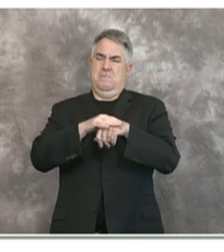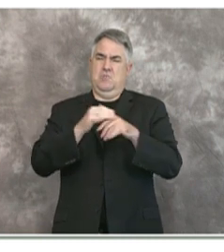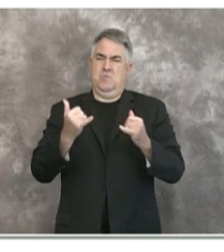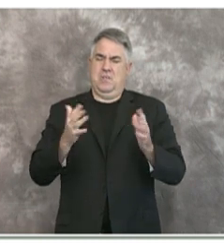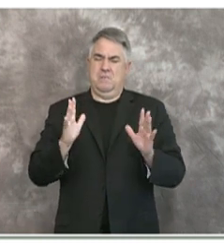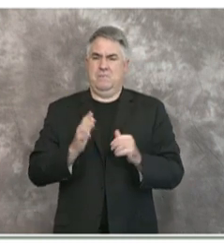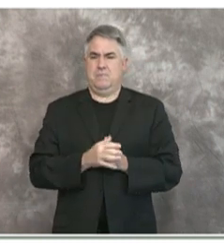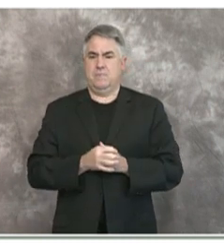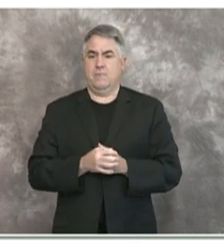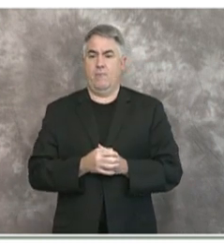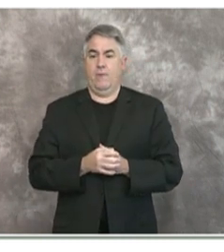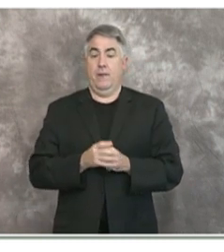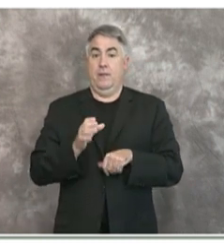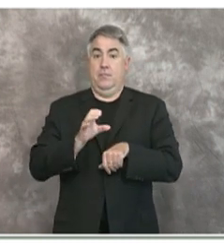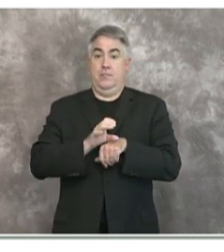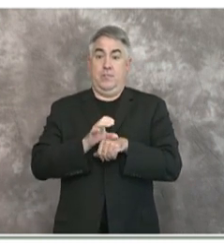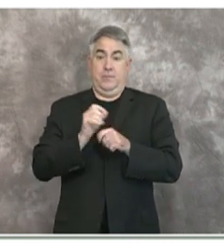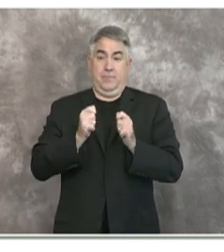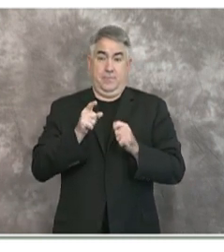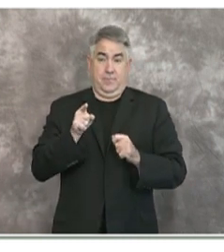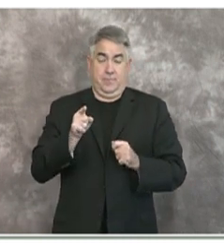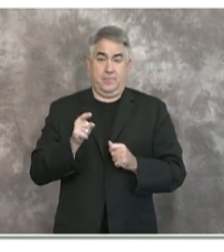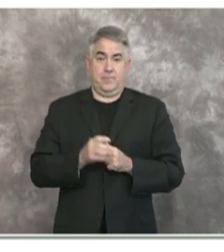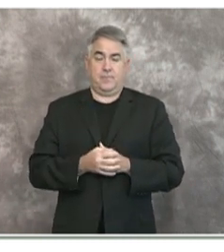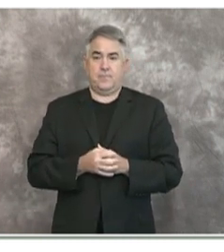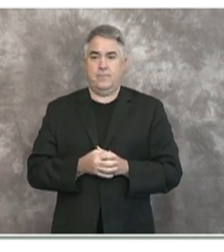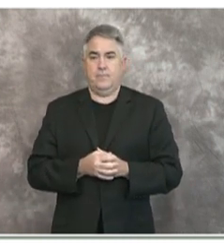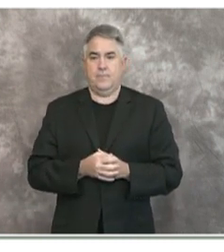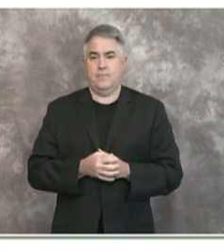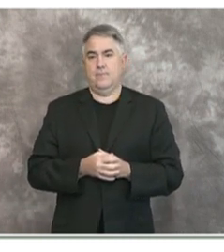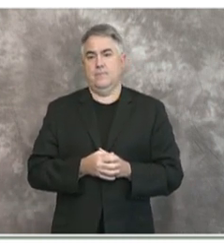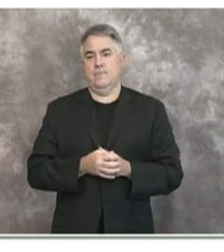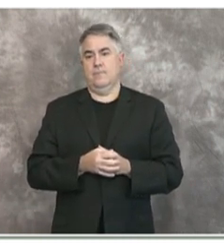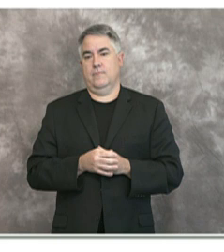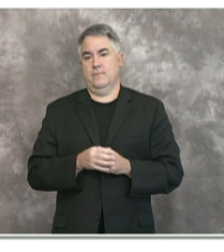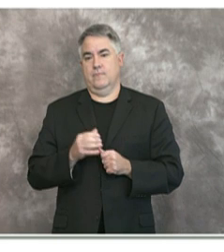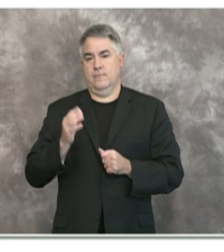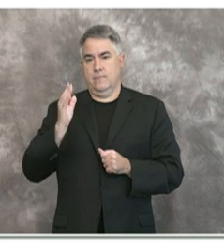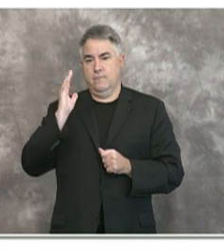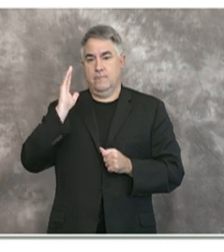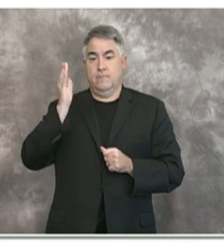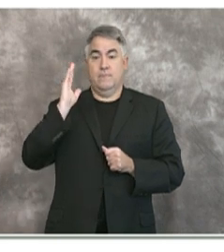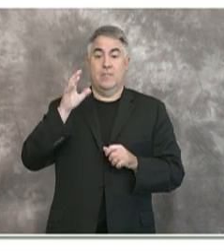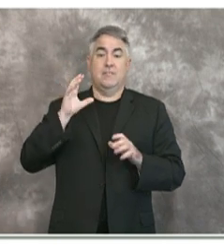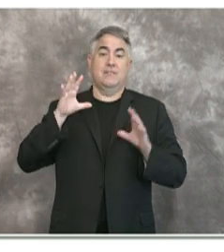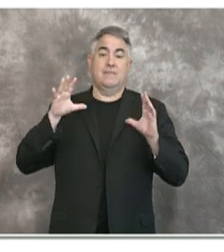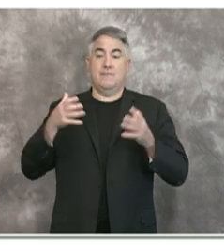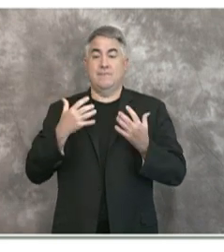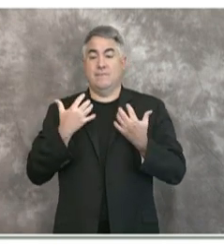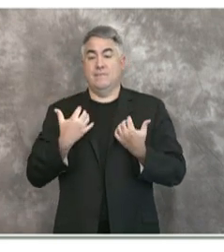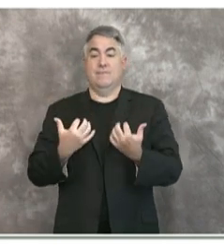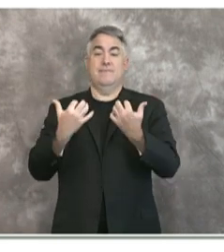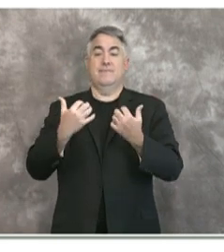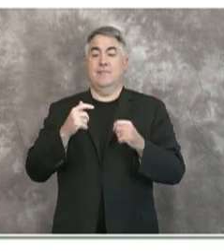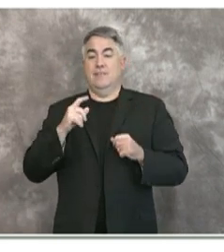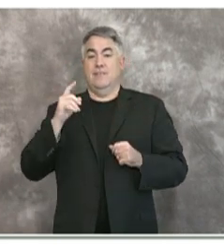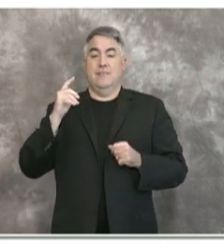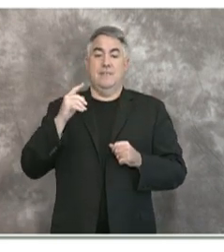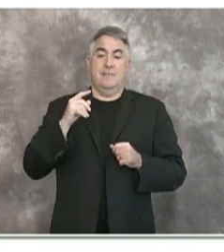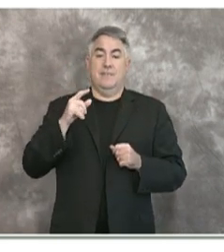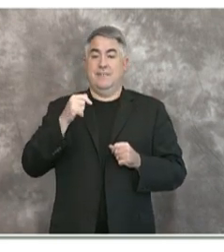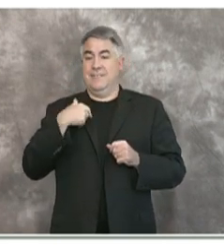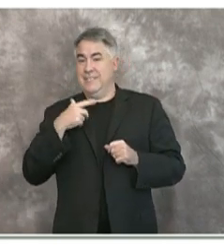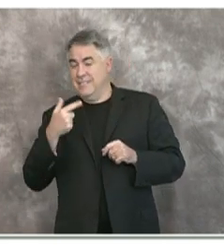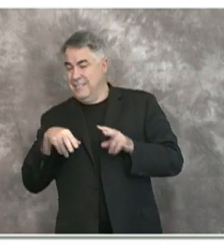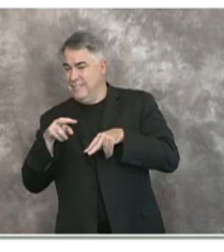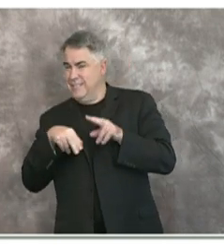worship modify singing, group recitations, and other practices that may increase the transmission of the contaminated